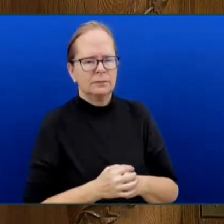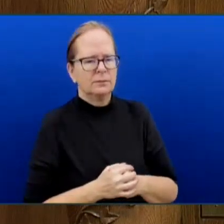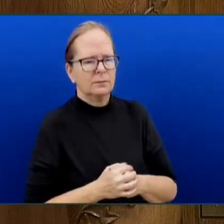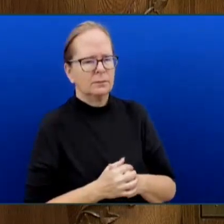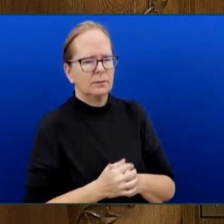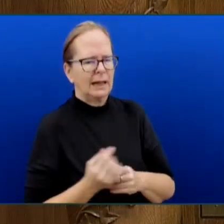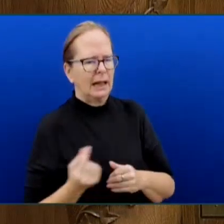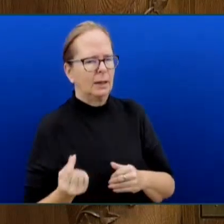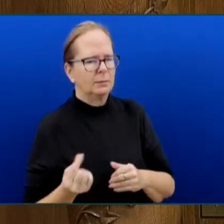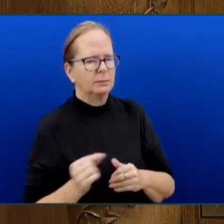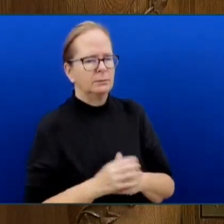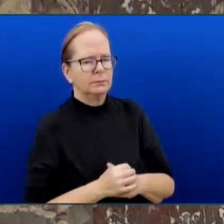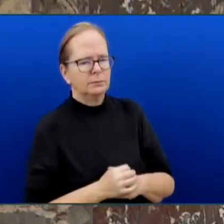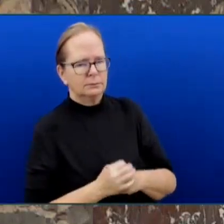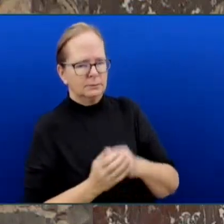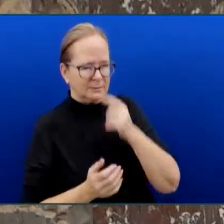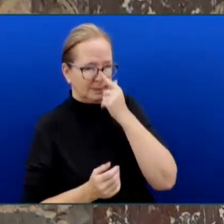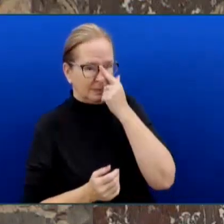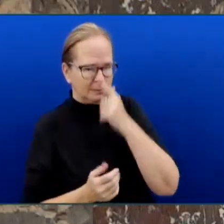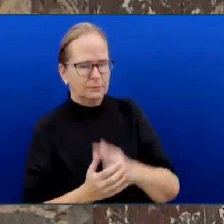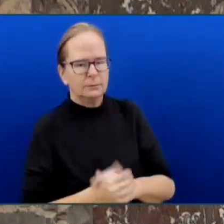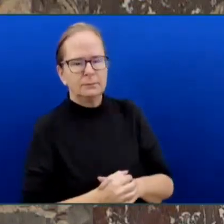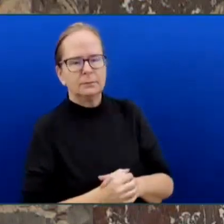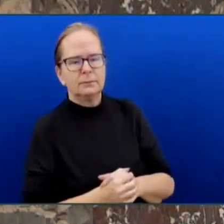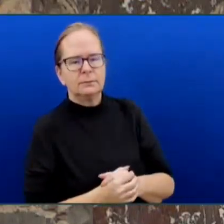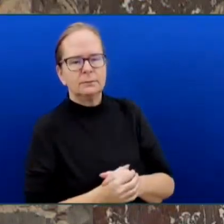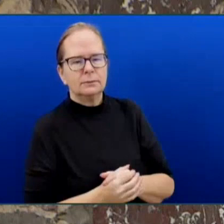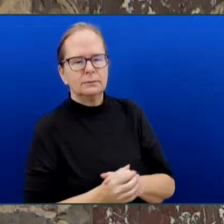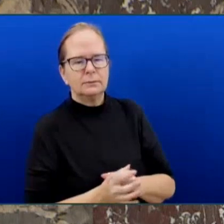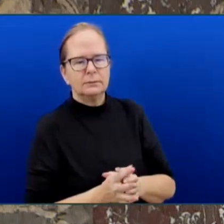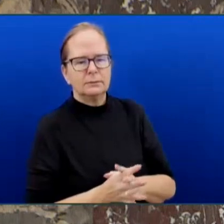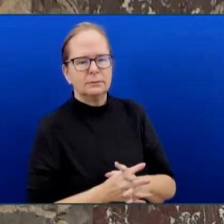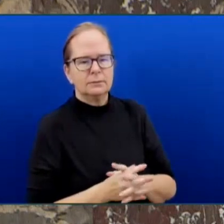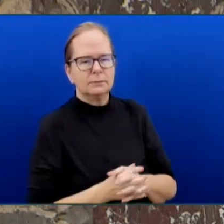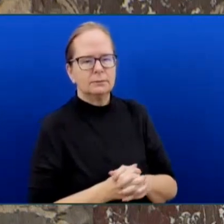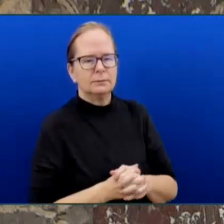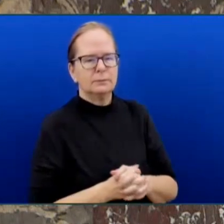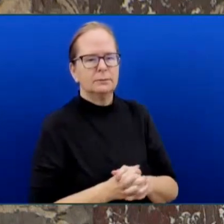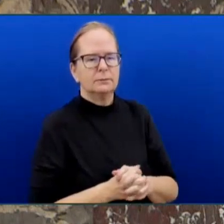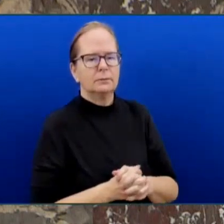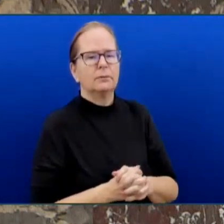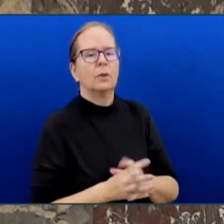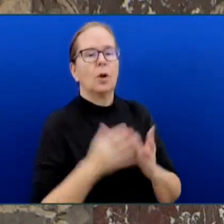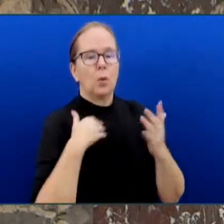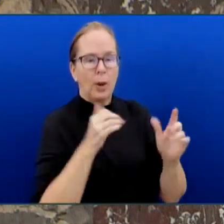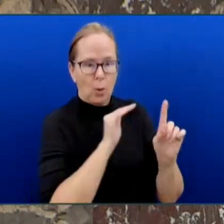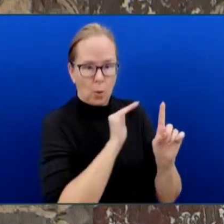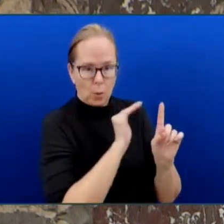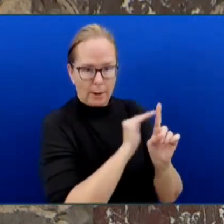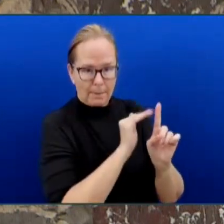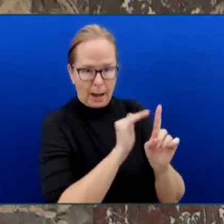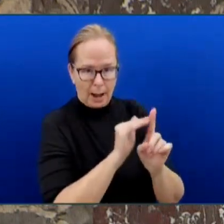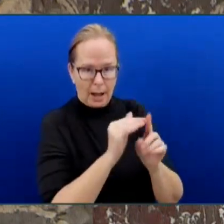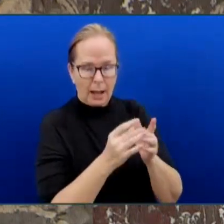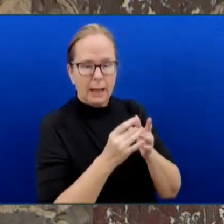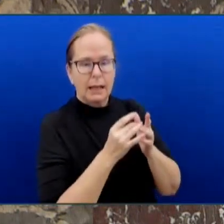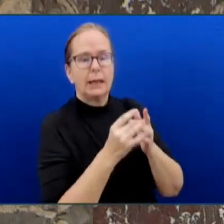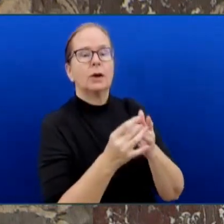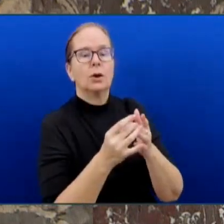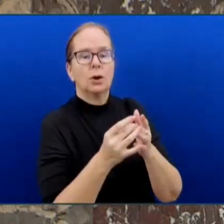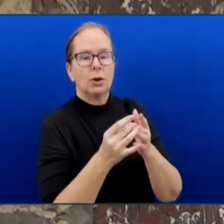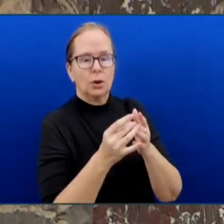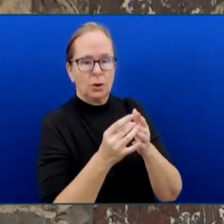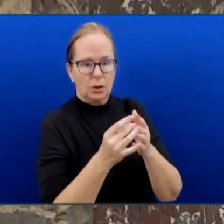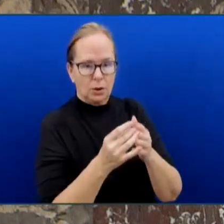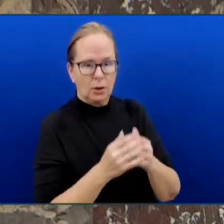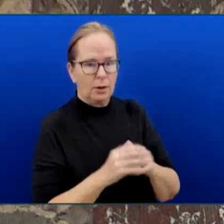Premier. Thank you, Honourable Speaker. I'll just remind the Leader of the Opposition that when he was on this side of the House, his government funded 140 units of